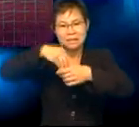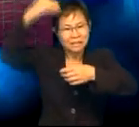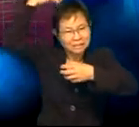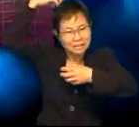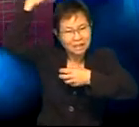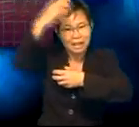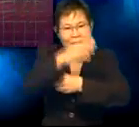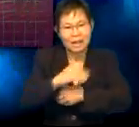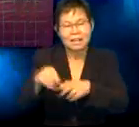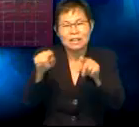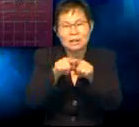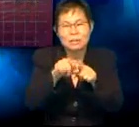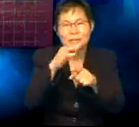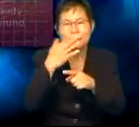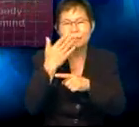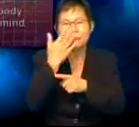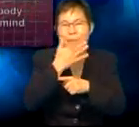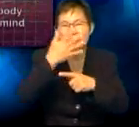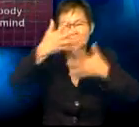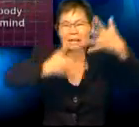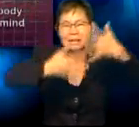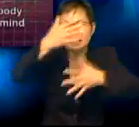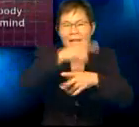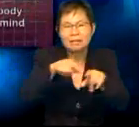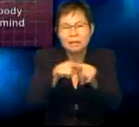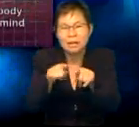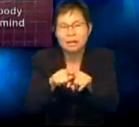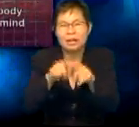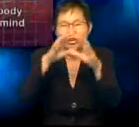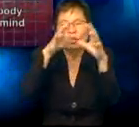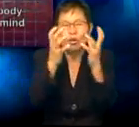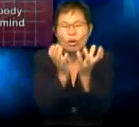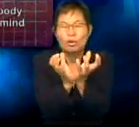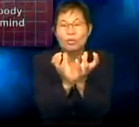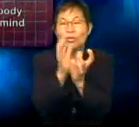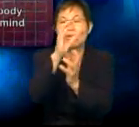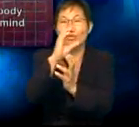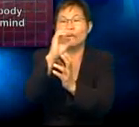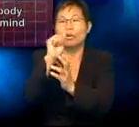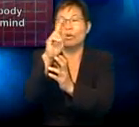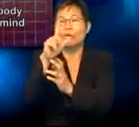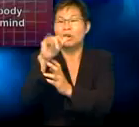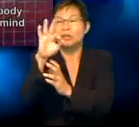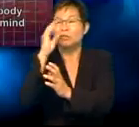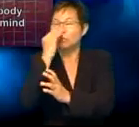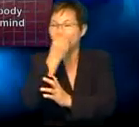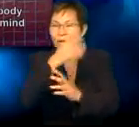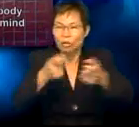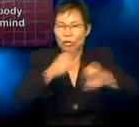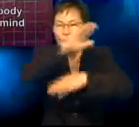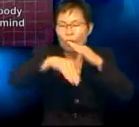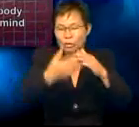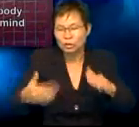gray and looks like a small cauliflower. It controls everything you do, even when you're